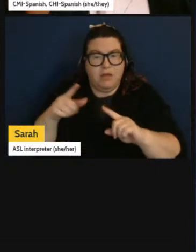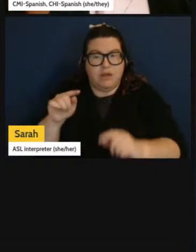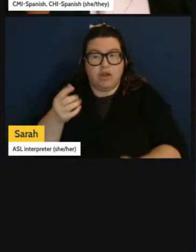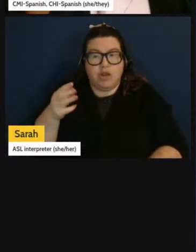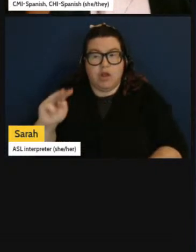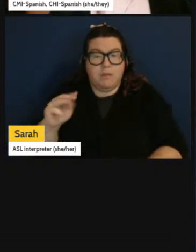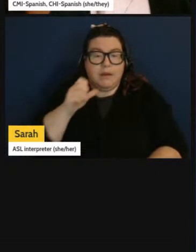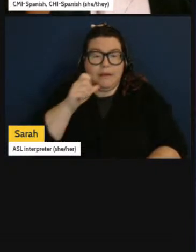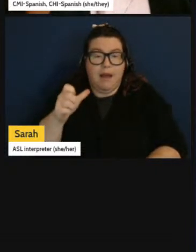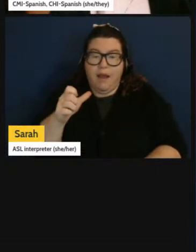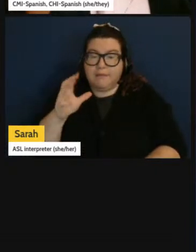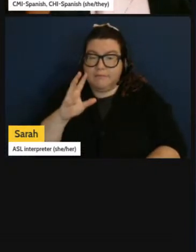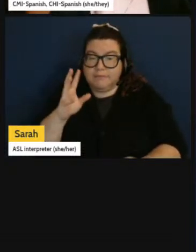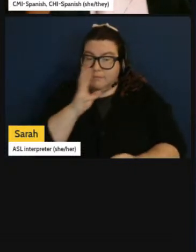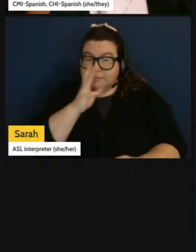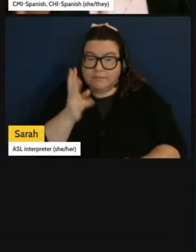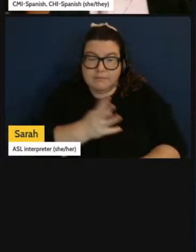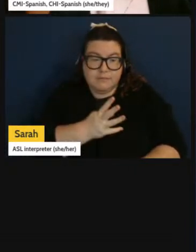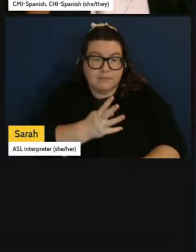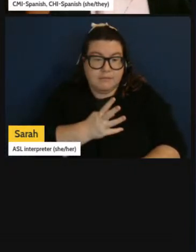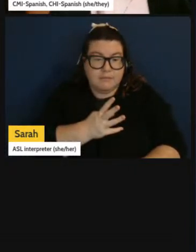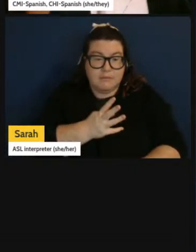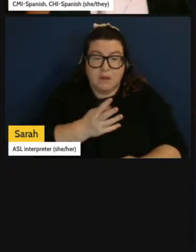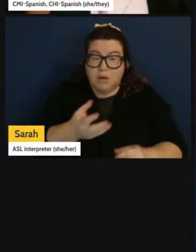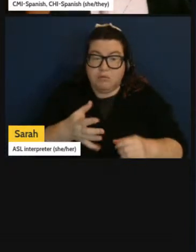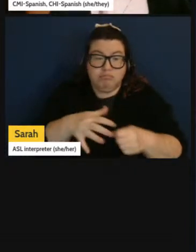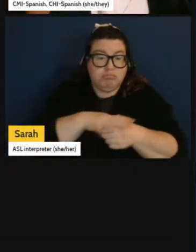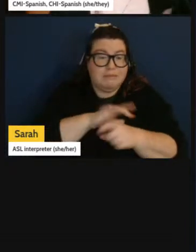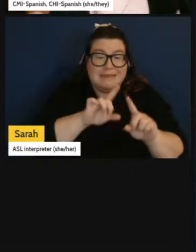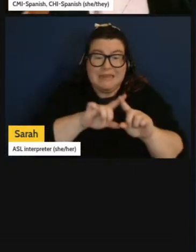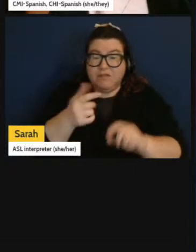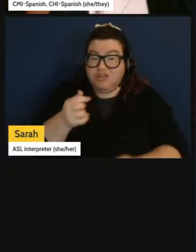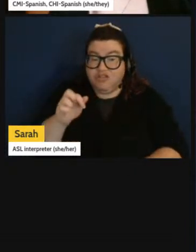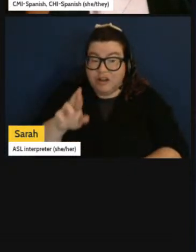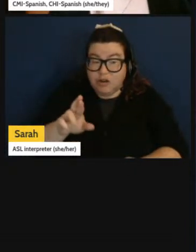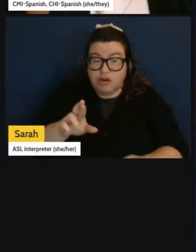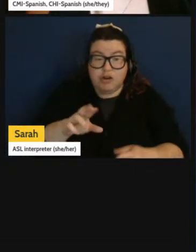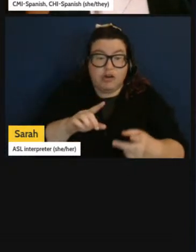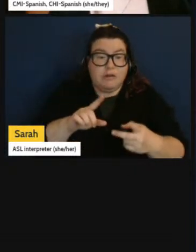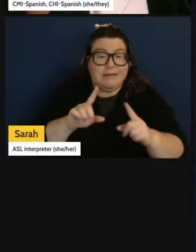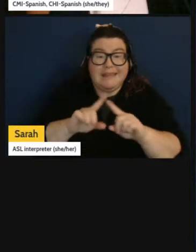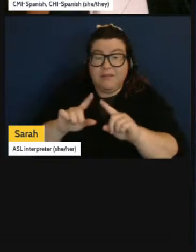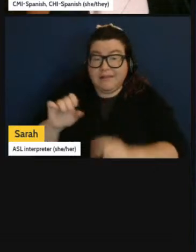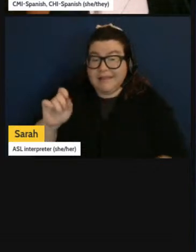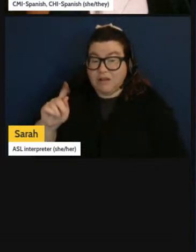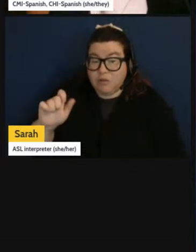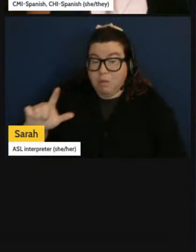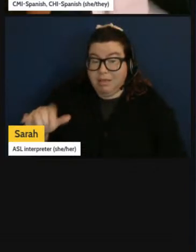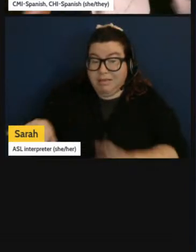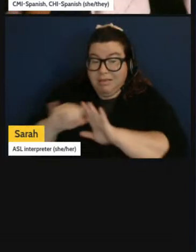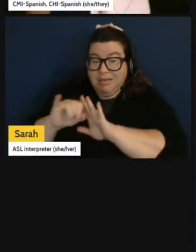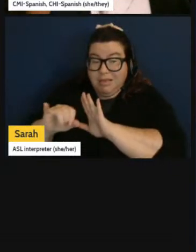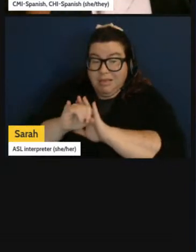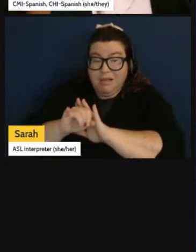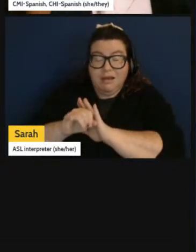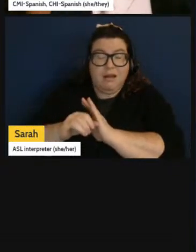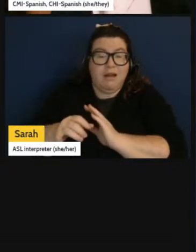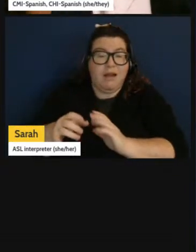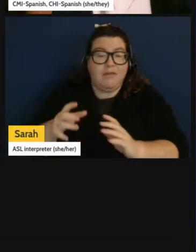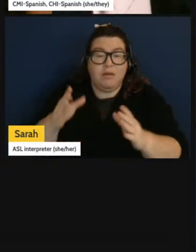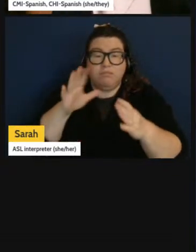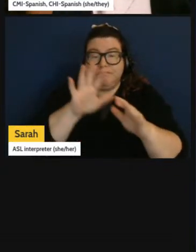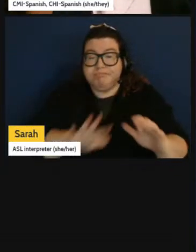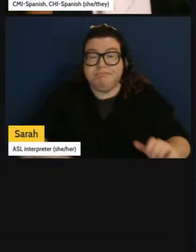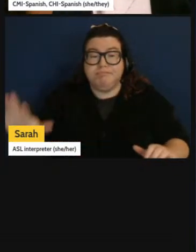leaving anyone out. Okay, we're covering different genders, different sexualities, and the wonderful spectrum of